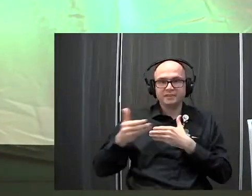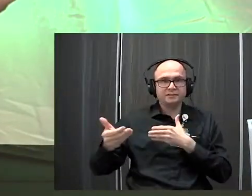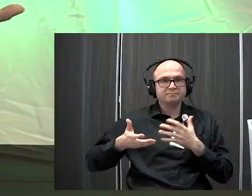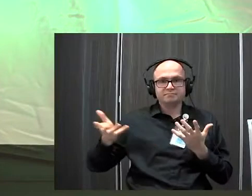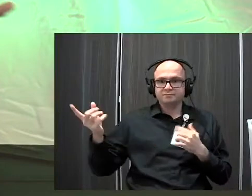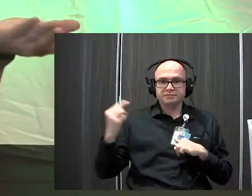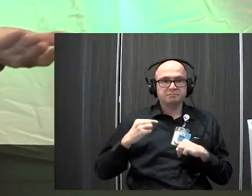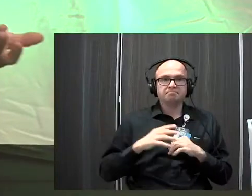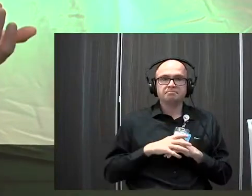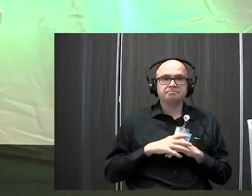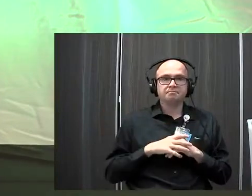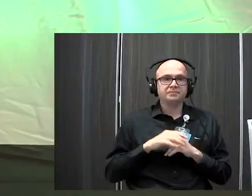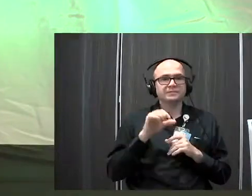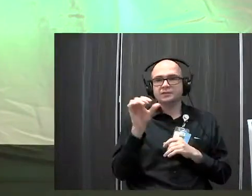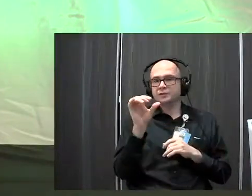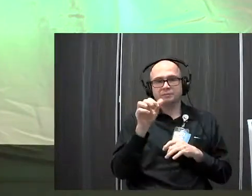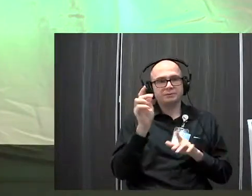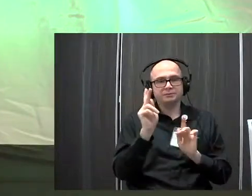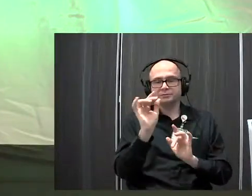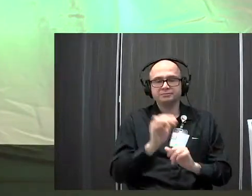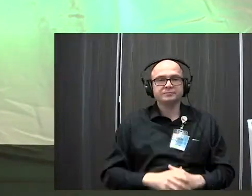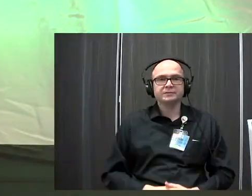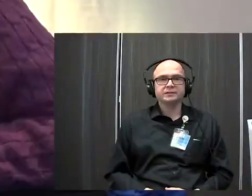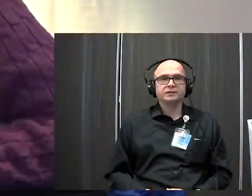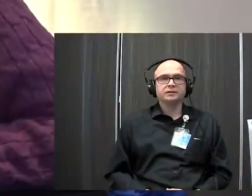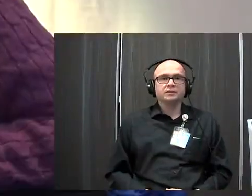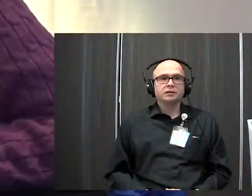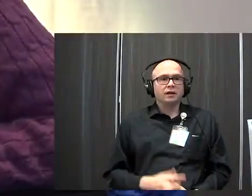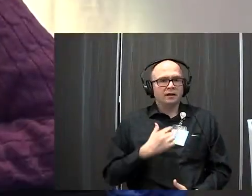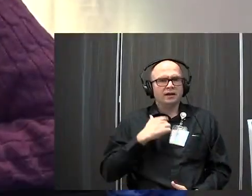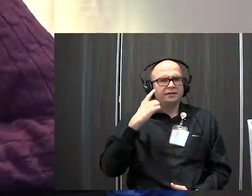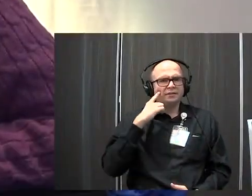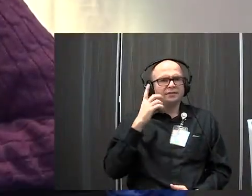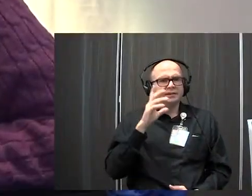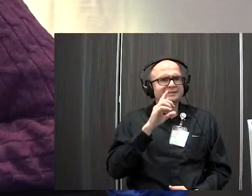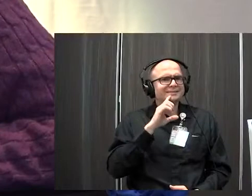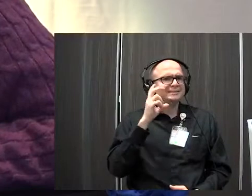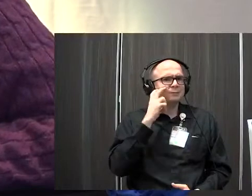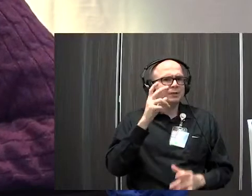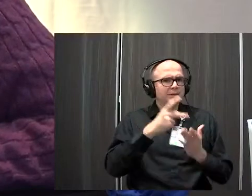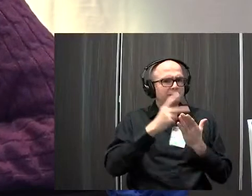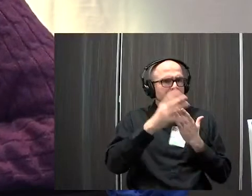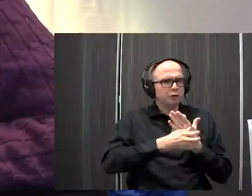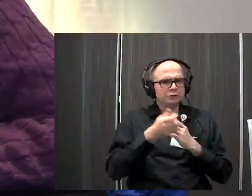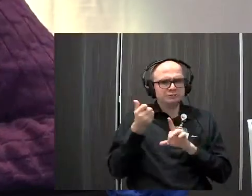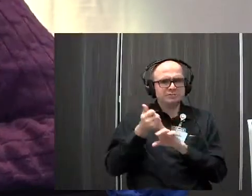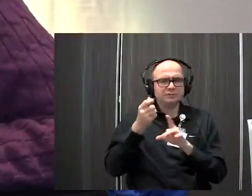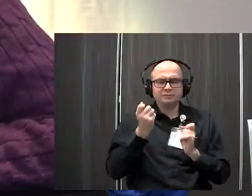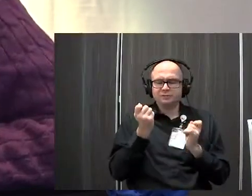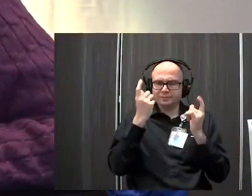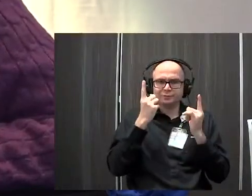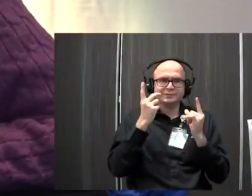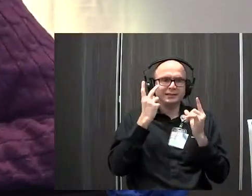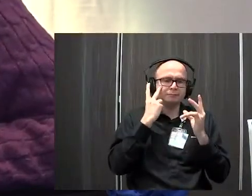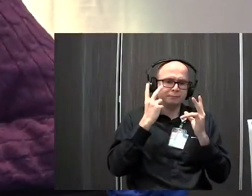just like anyone else would. And I think they're really uniquely positioned too, to the deafblind projects especially, to understand the sensory loss, and they work